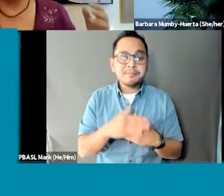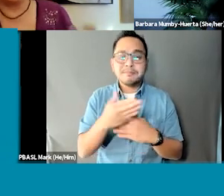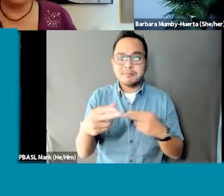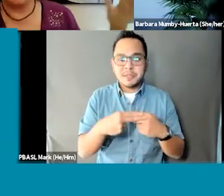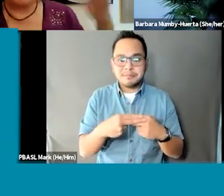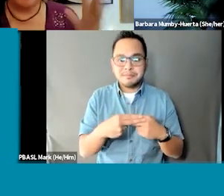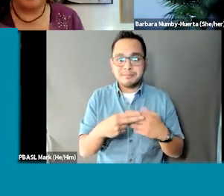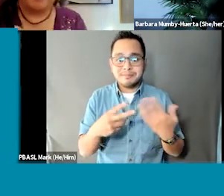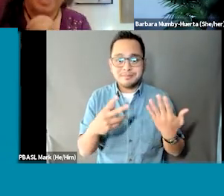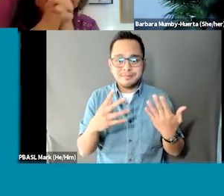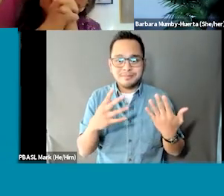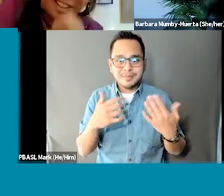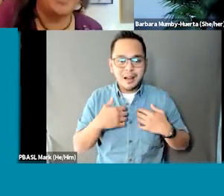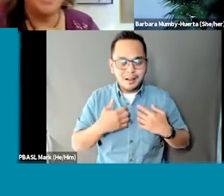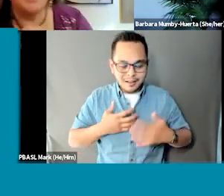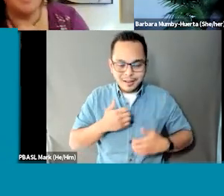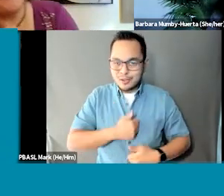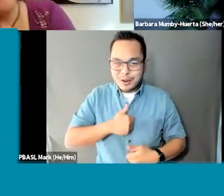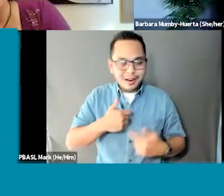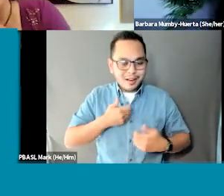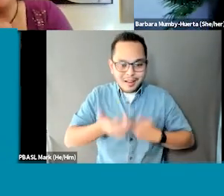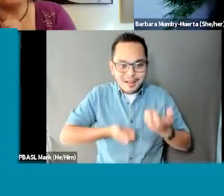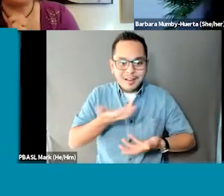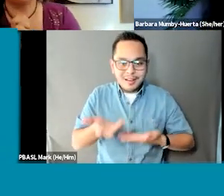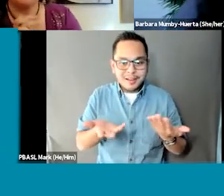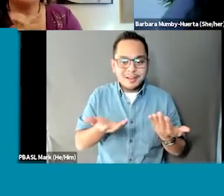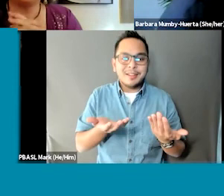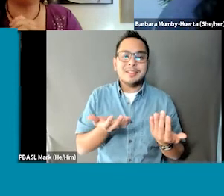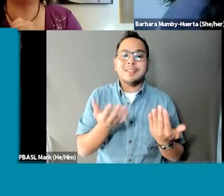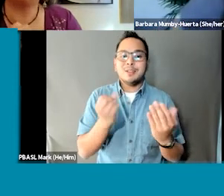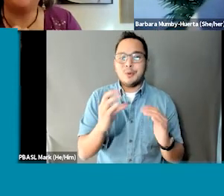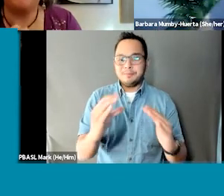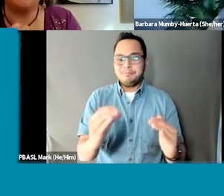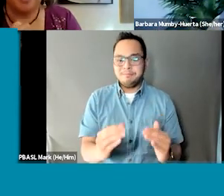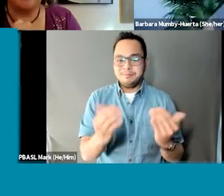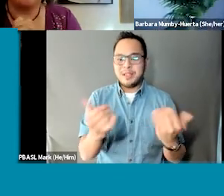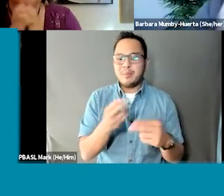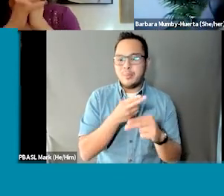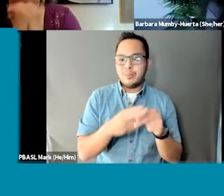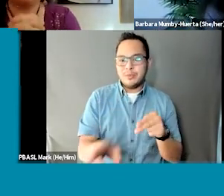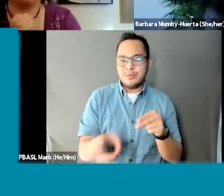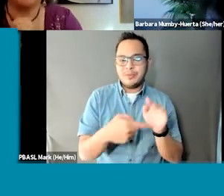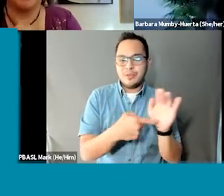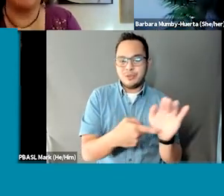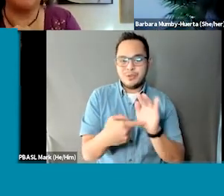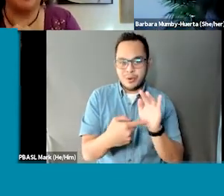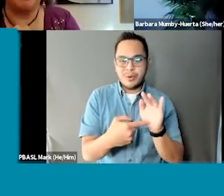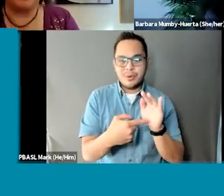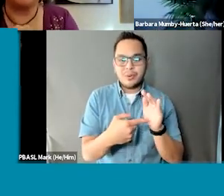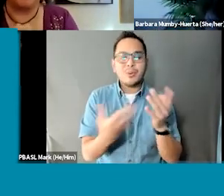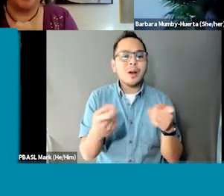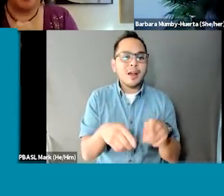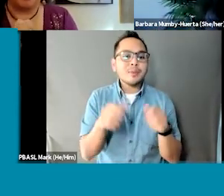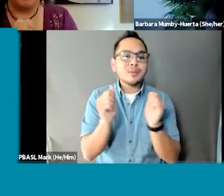I hope it's okay. I get all worked up about this stuff. So I'm going to just briefly show you a little bit of what happens